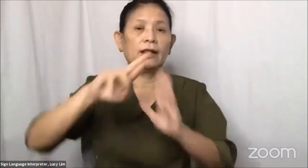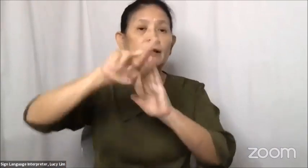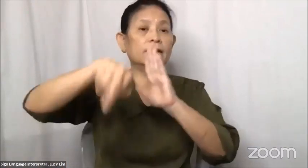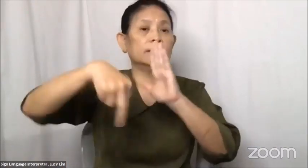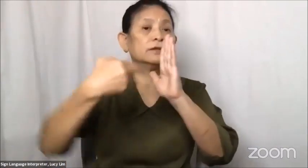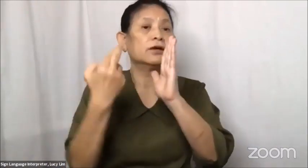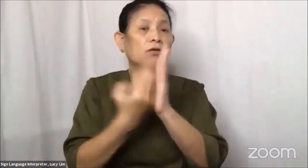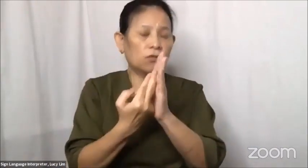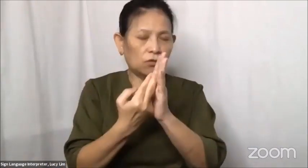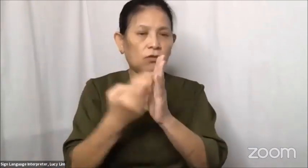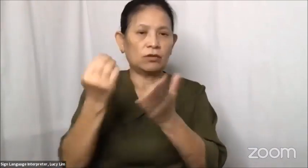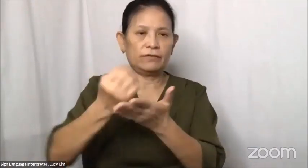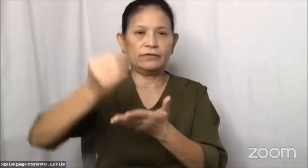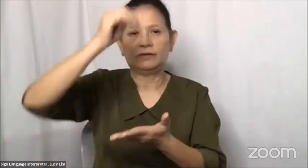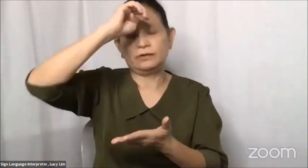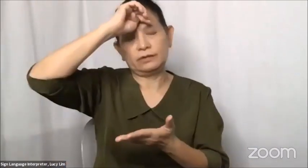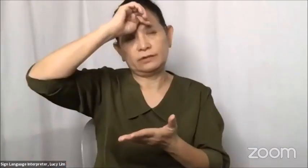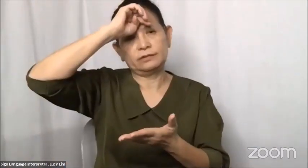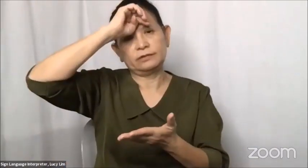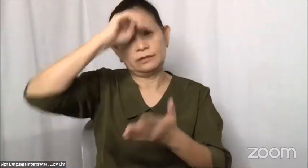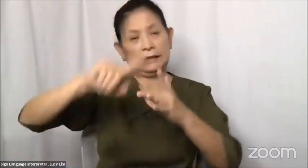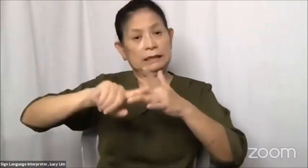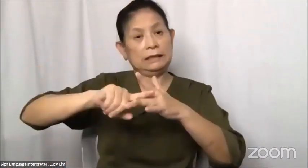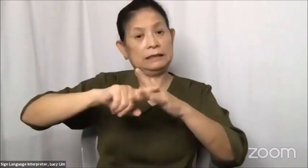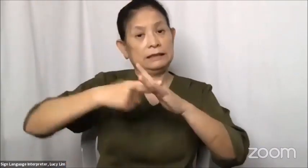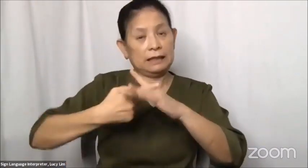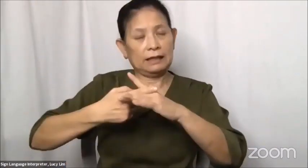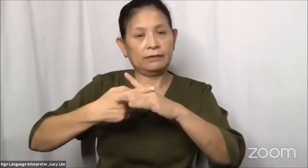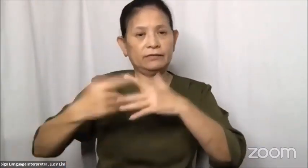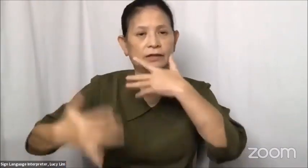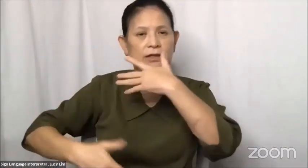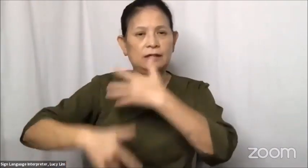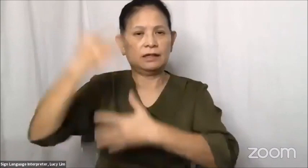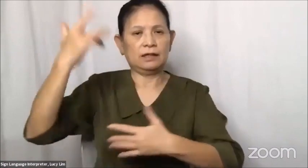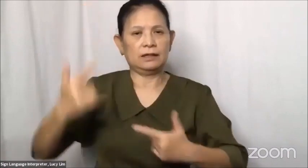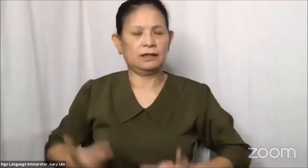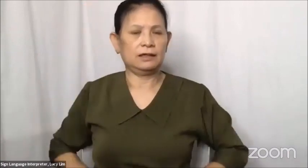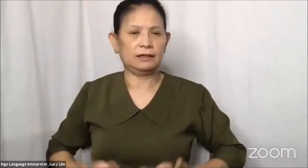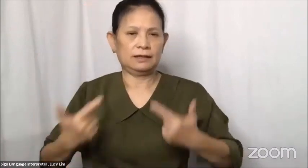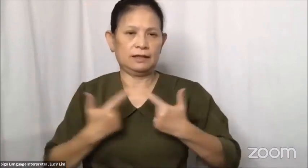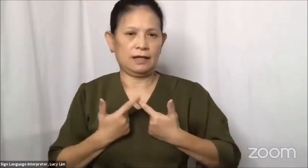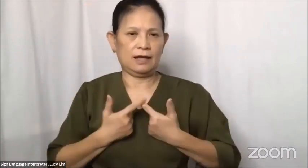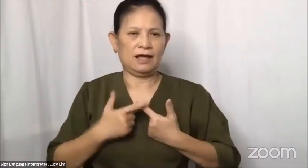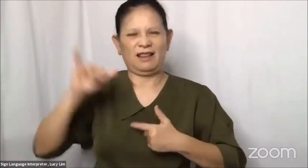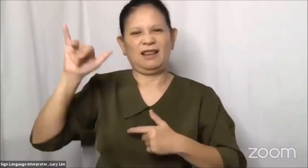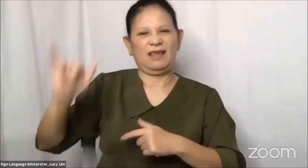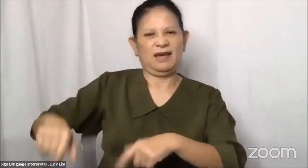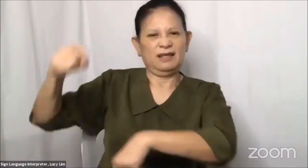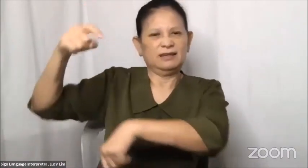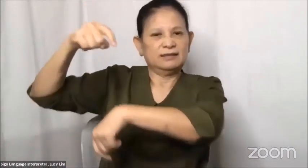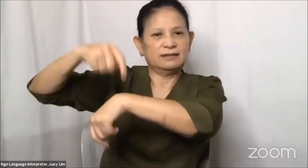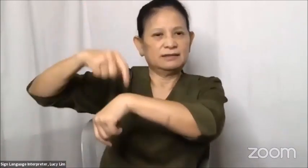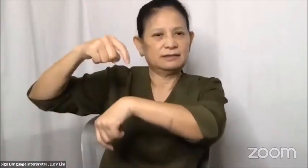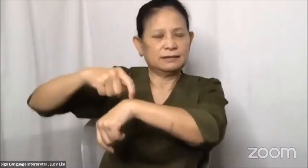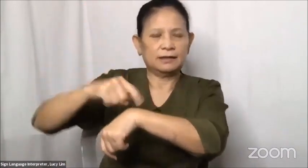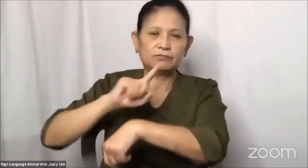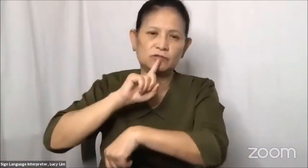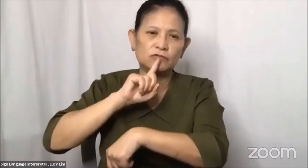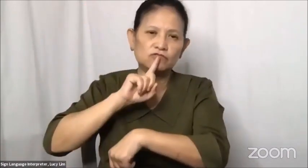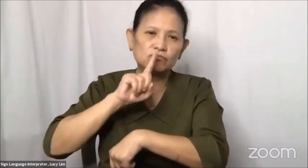of you have said, that all it starts from early in life. And that is the time when we really need to